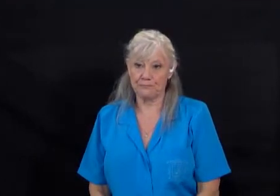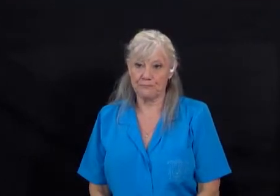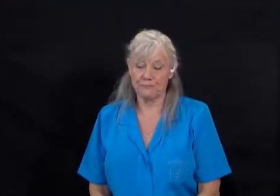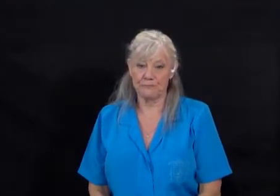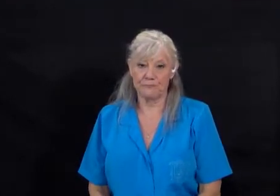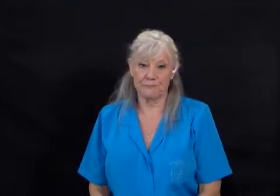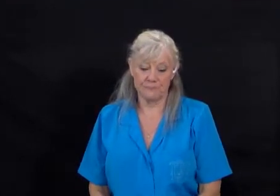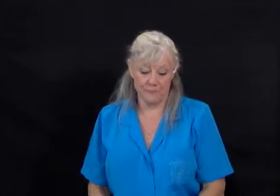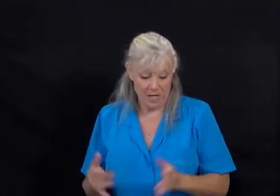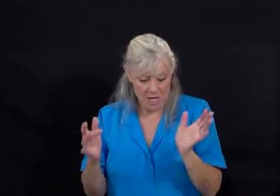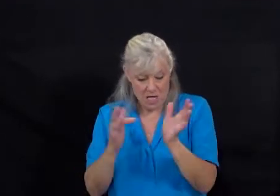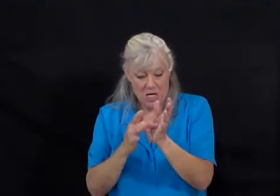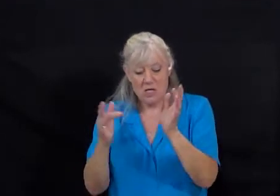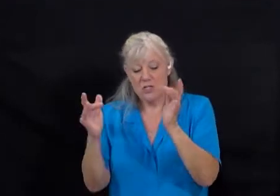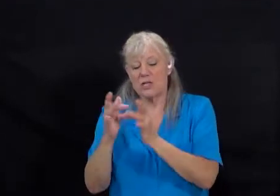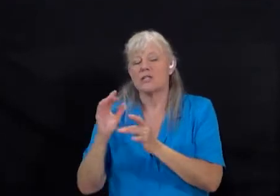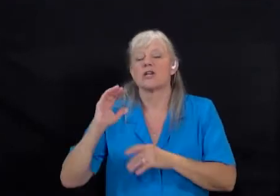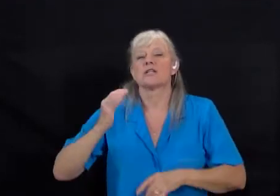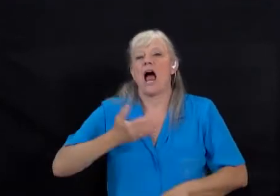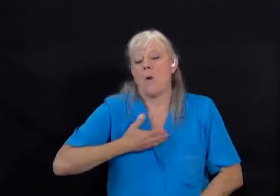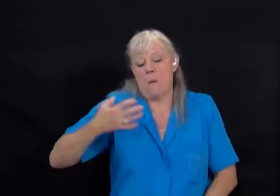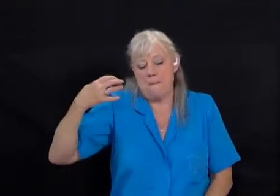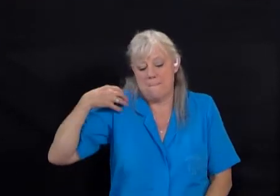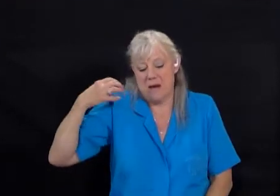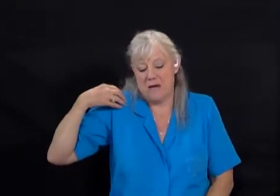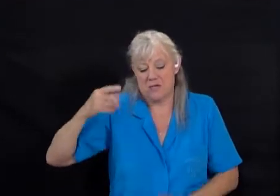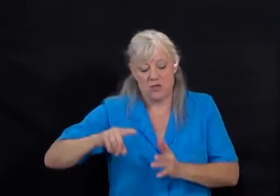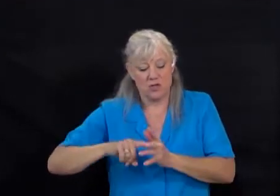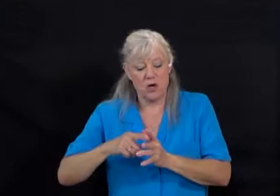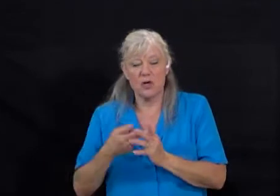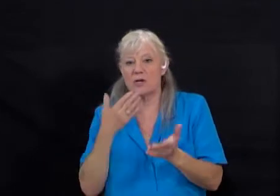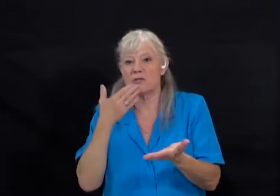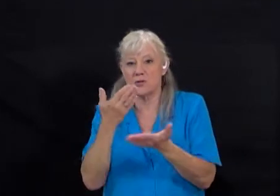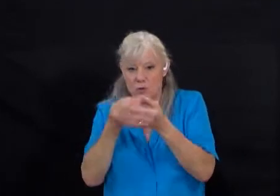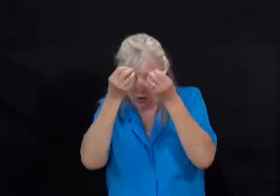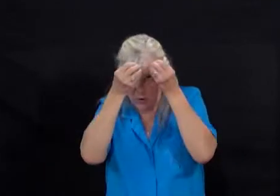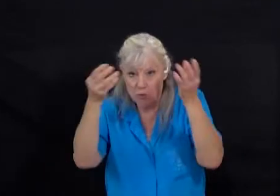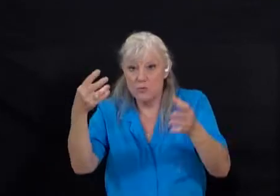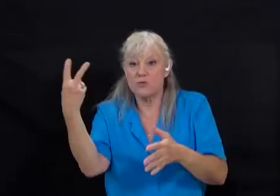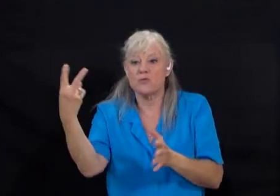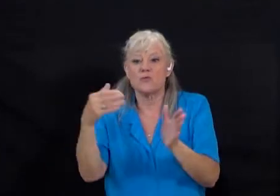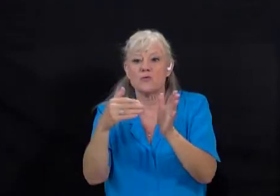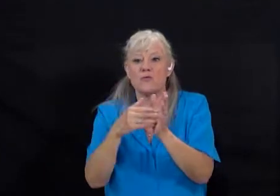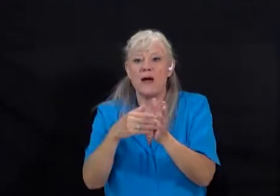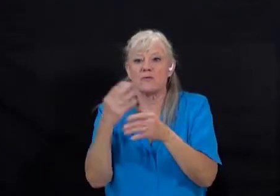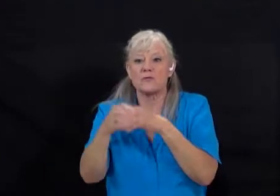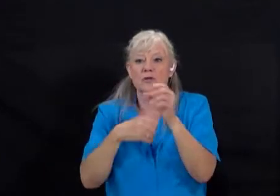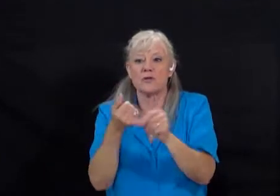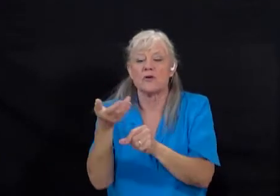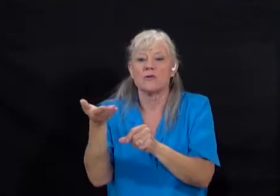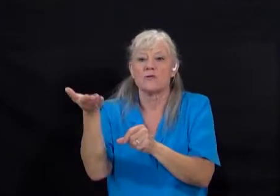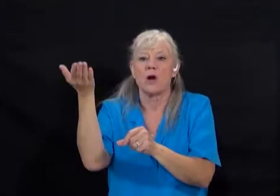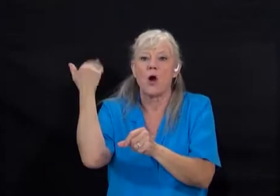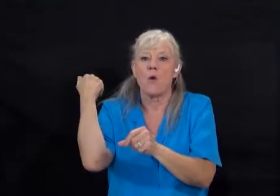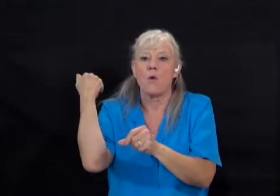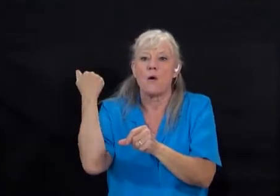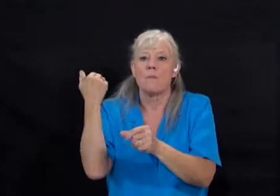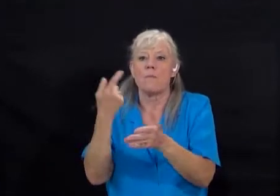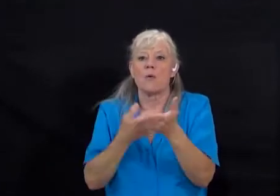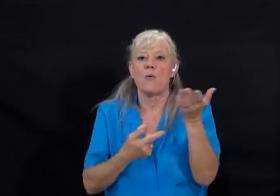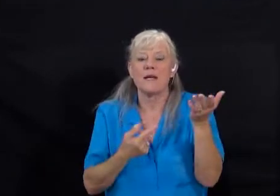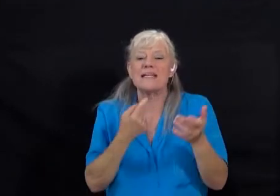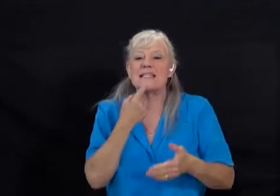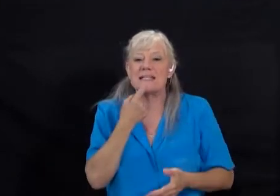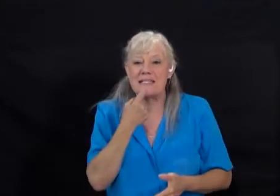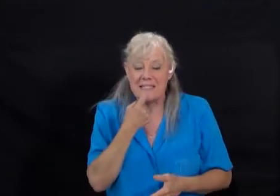our Master, began his good news 2,000 years ago by what he said, by